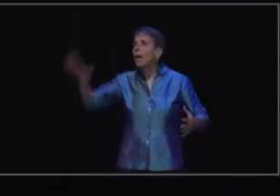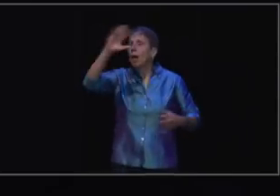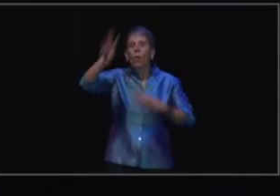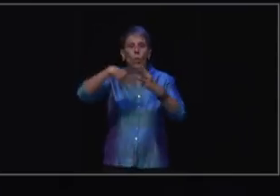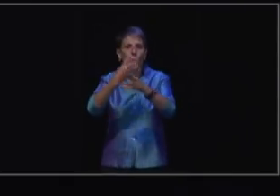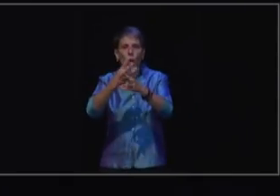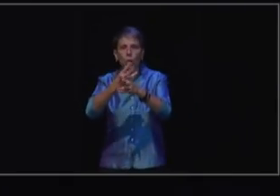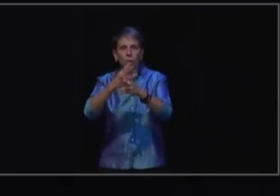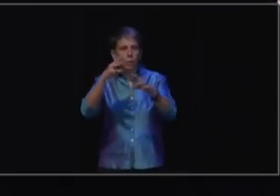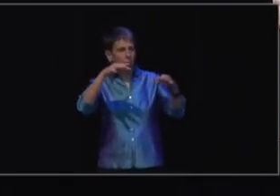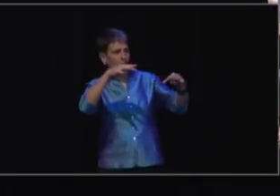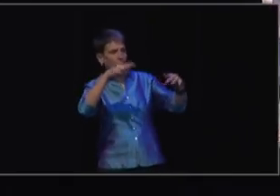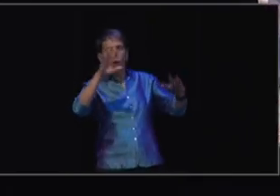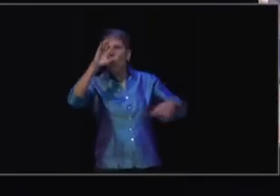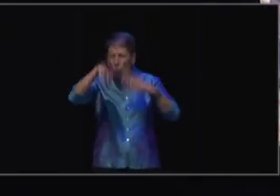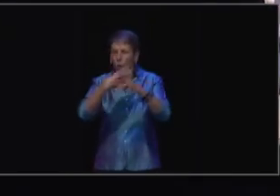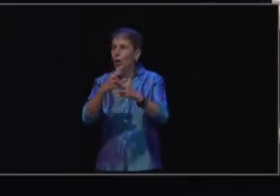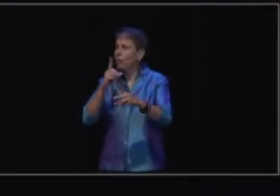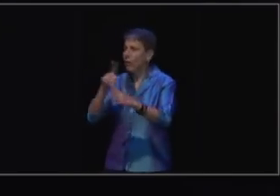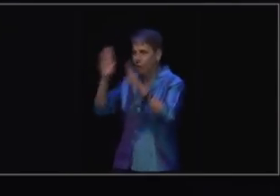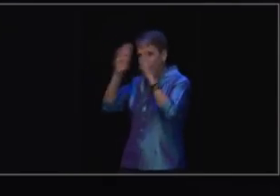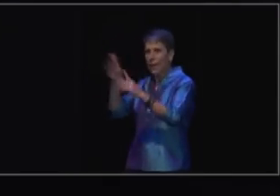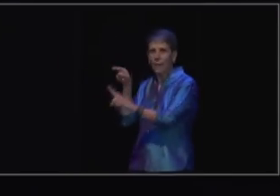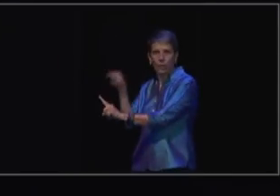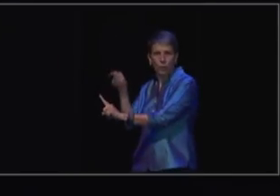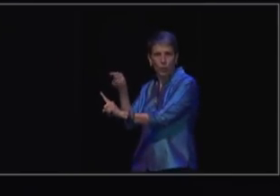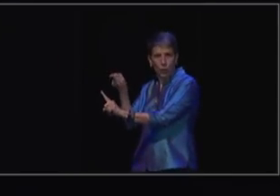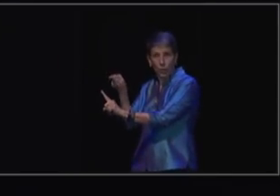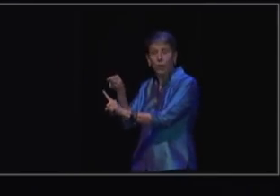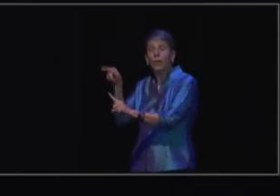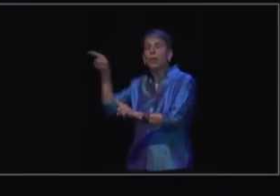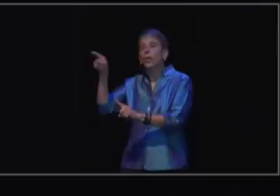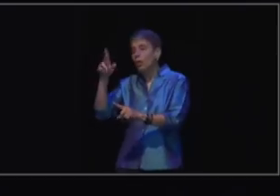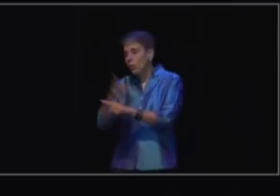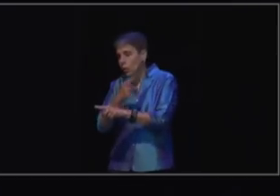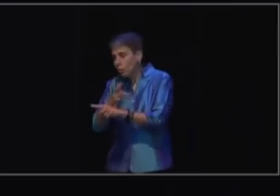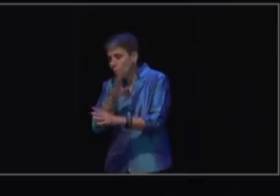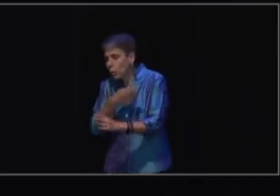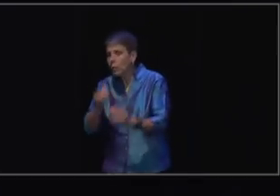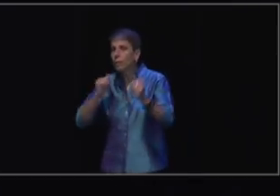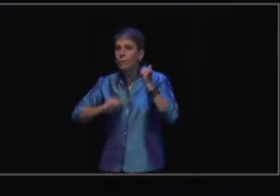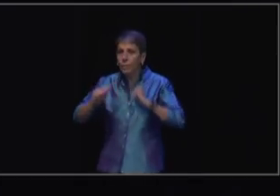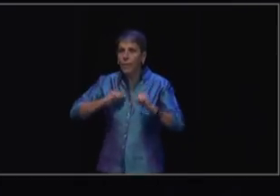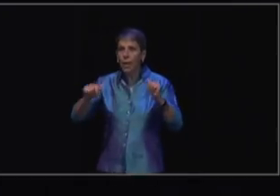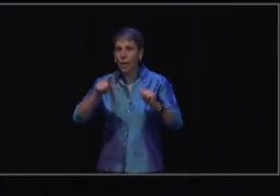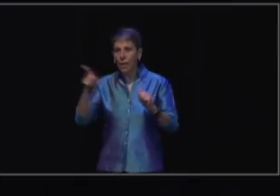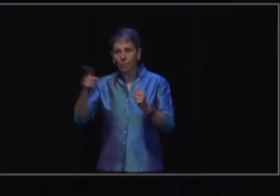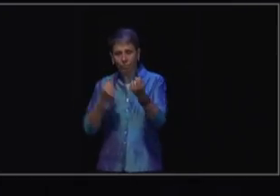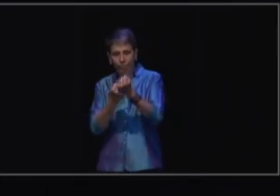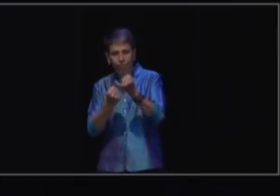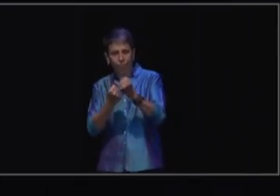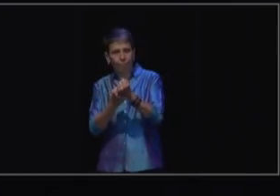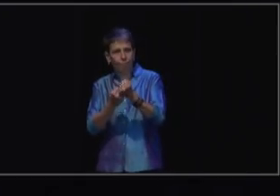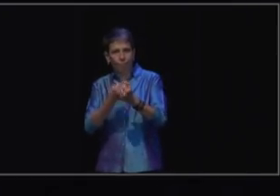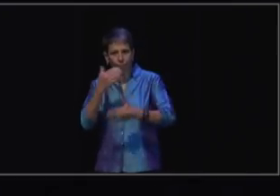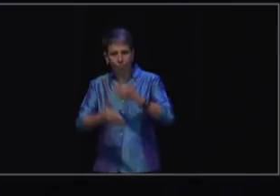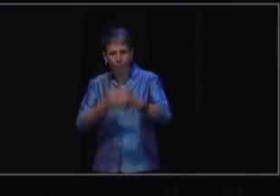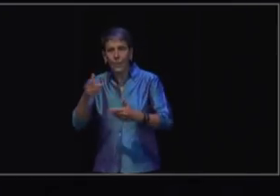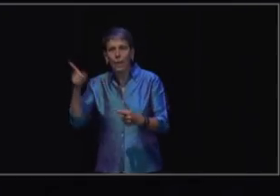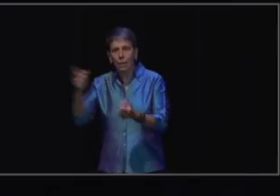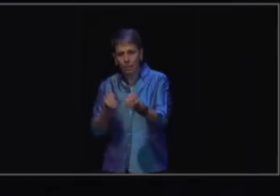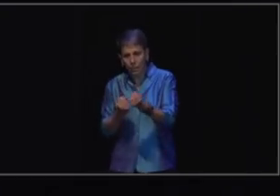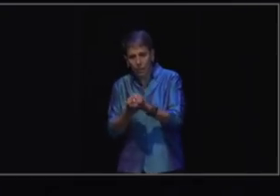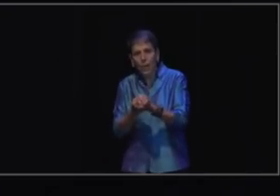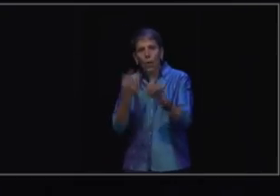mean, really, around the world. Using her music and social media platforms as forces for good, Carolyn advocates for